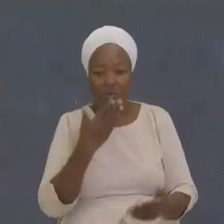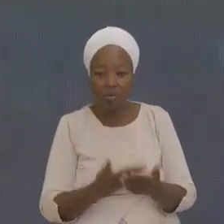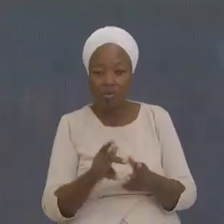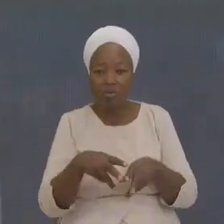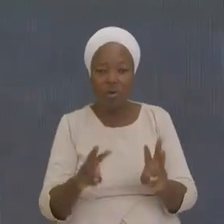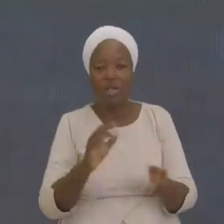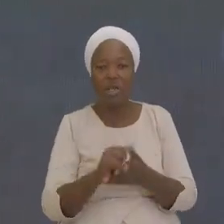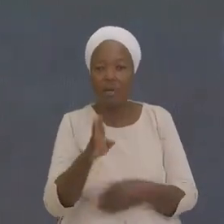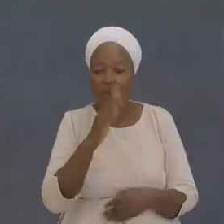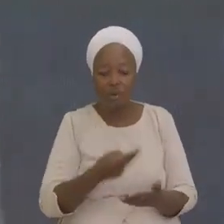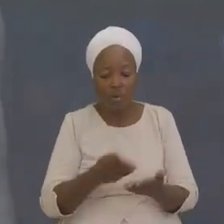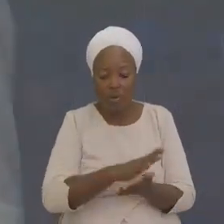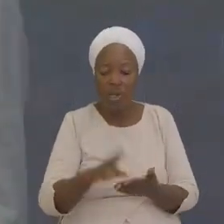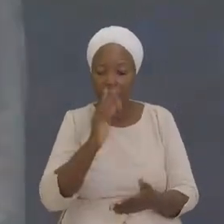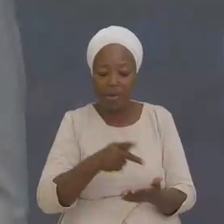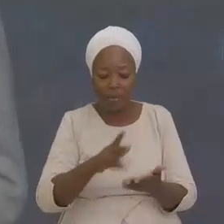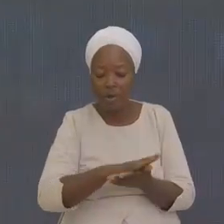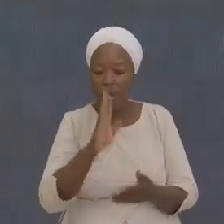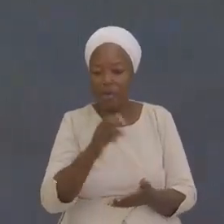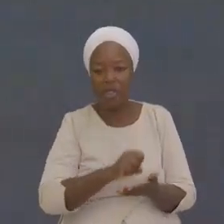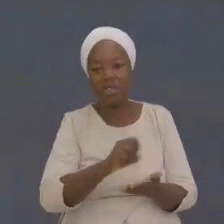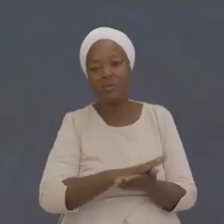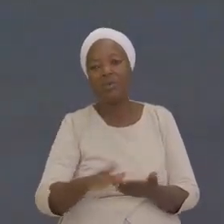be pure, be sanctified.